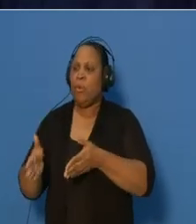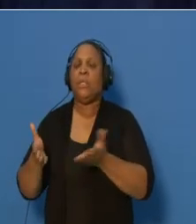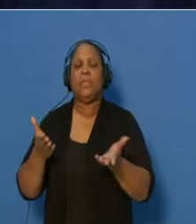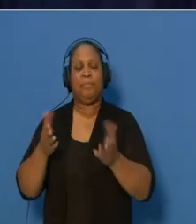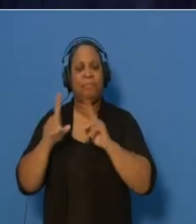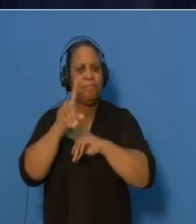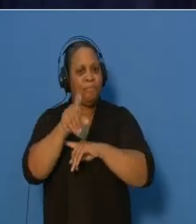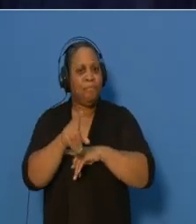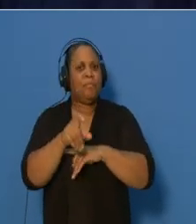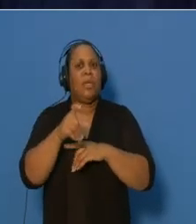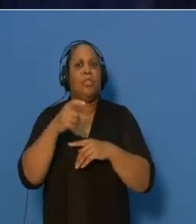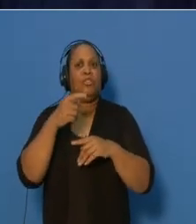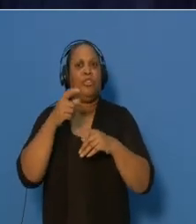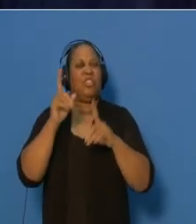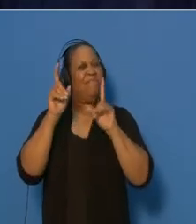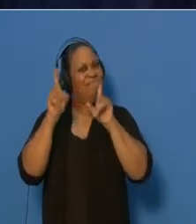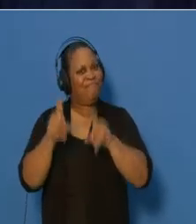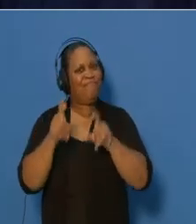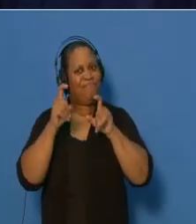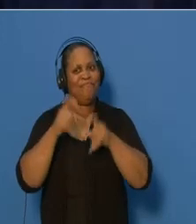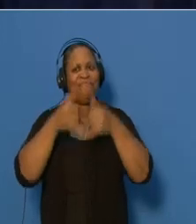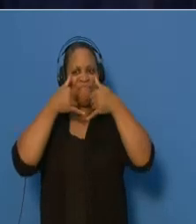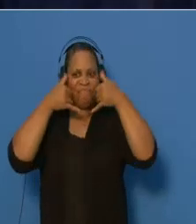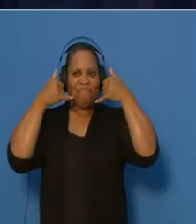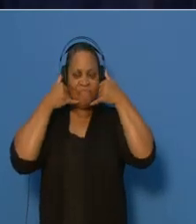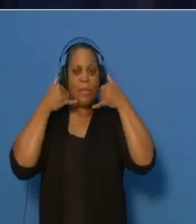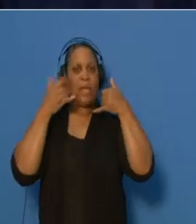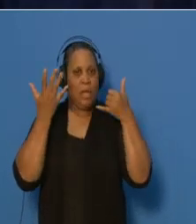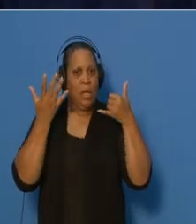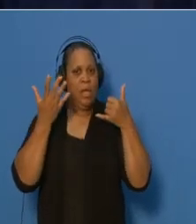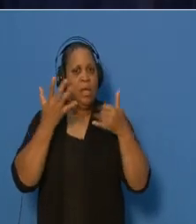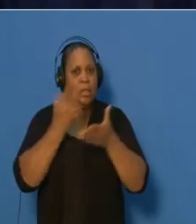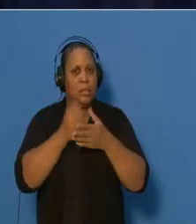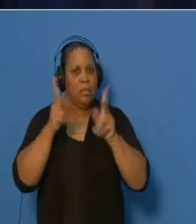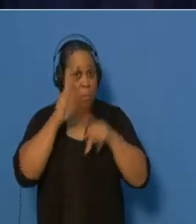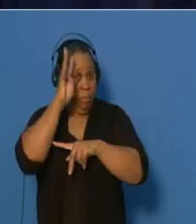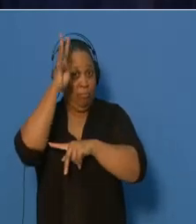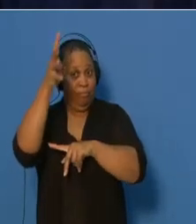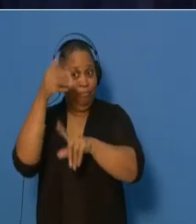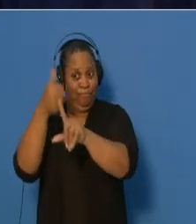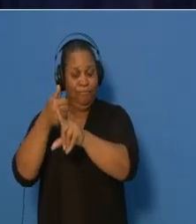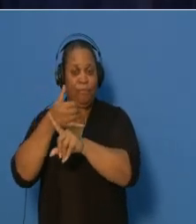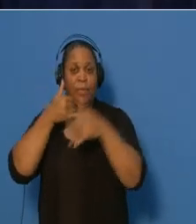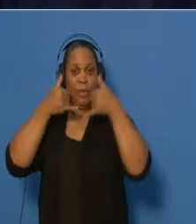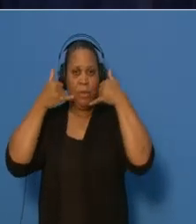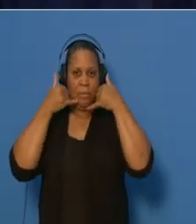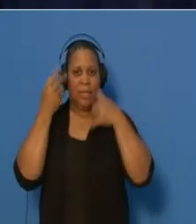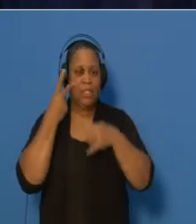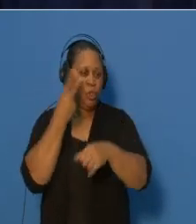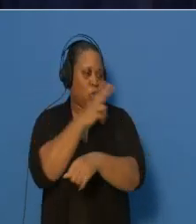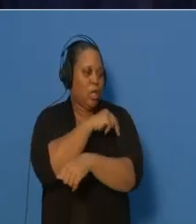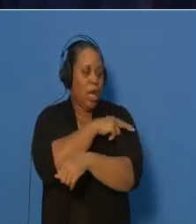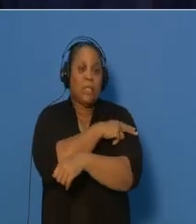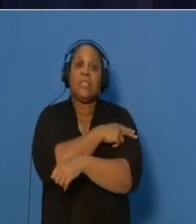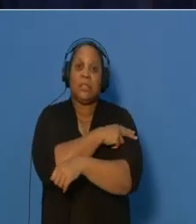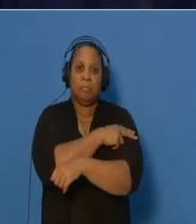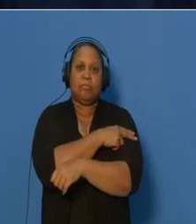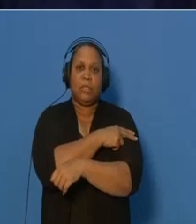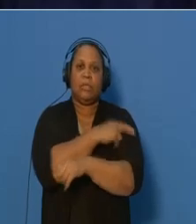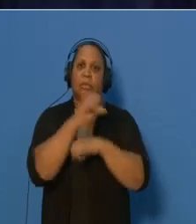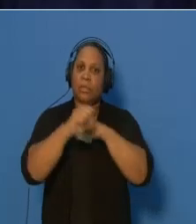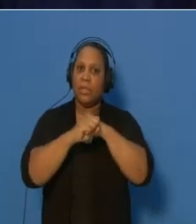last few days. There are some seamsters that are making masks at home. The hospital, I saw something on social media, the hospital put